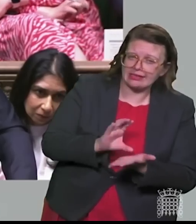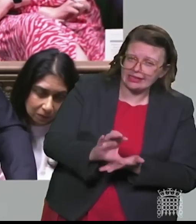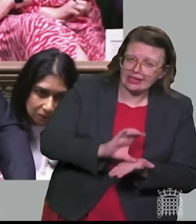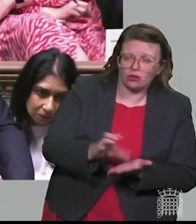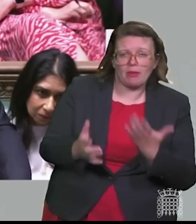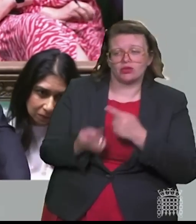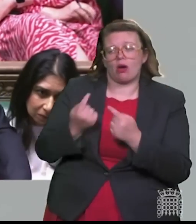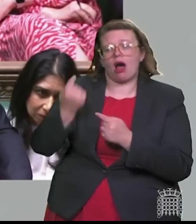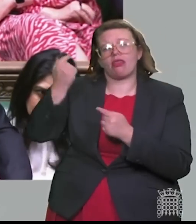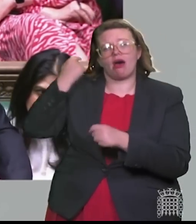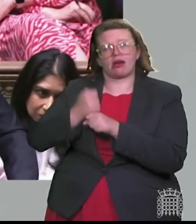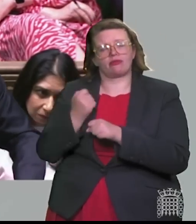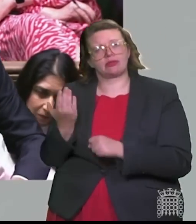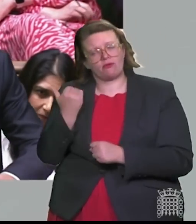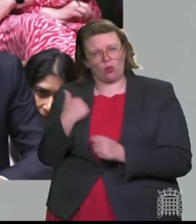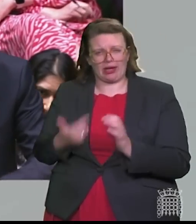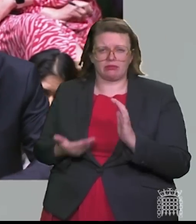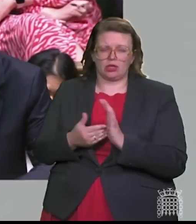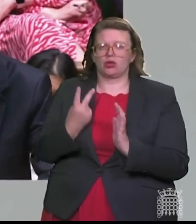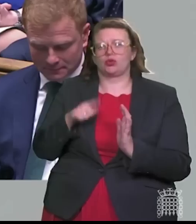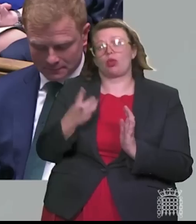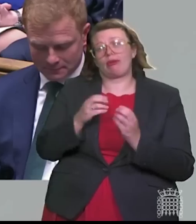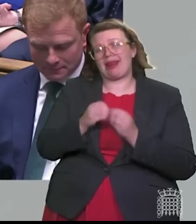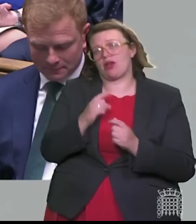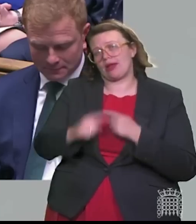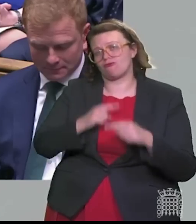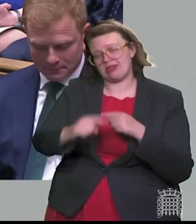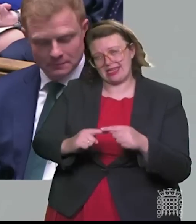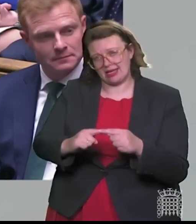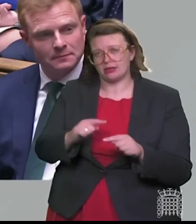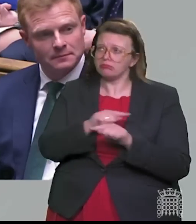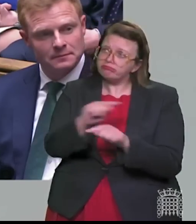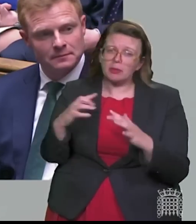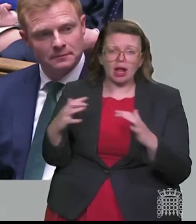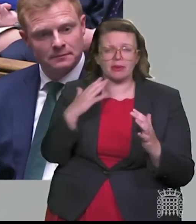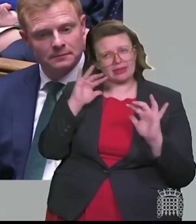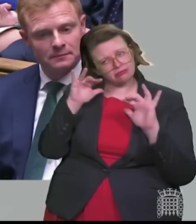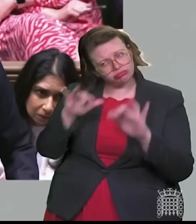government, investing an extra £2.3 billion a year, and I would encourage all colleagues to join